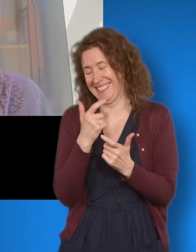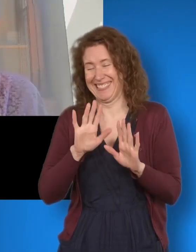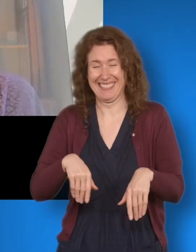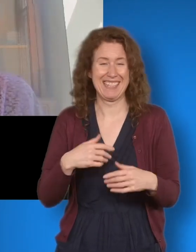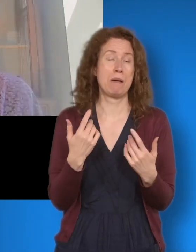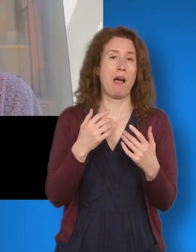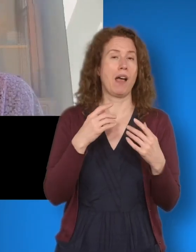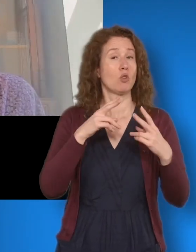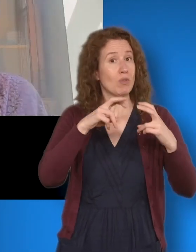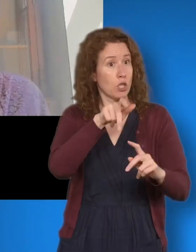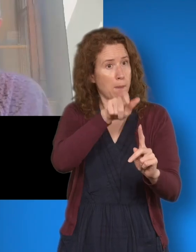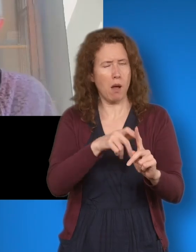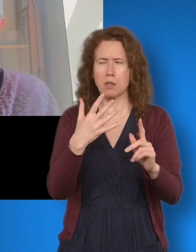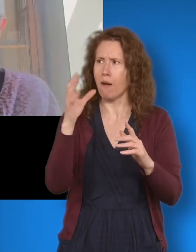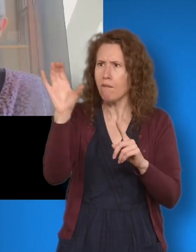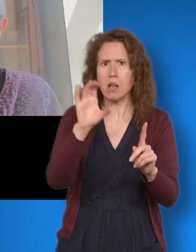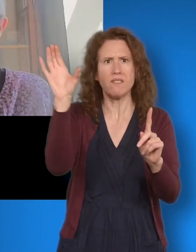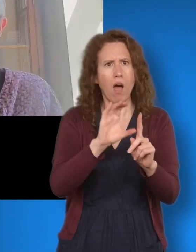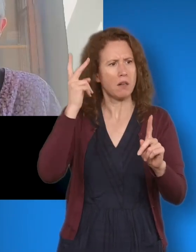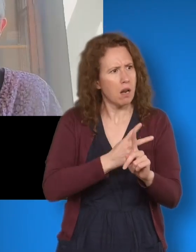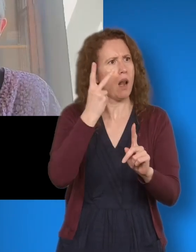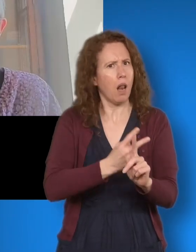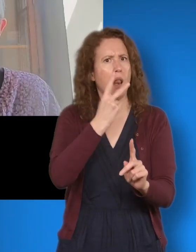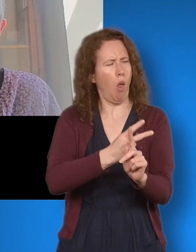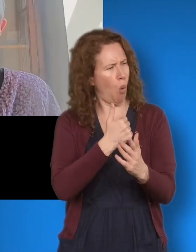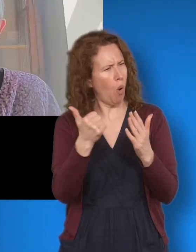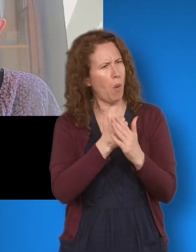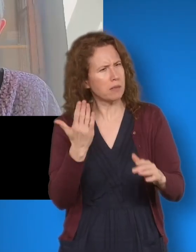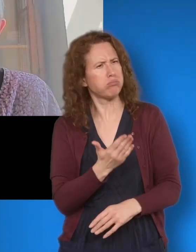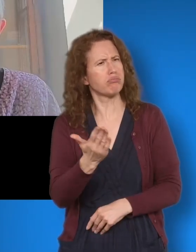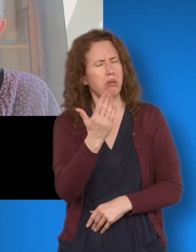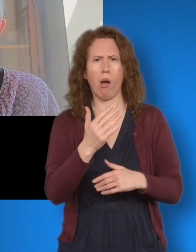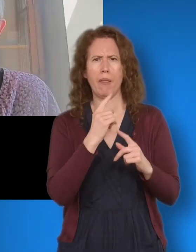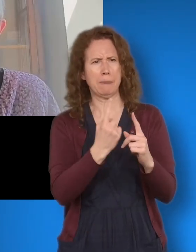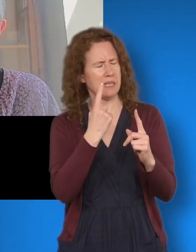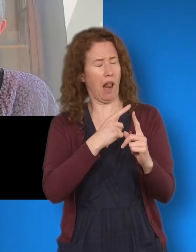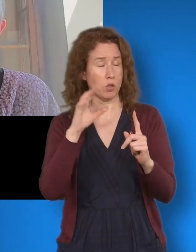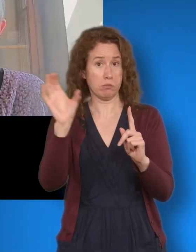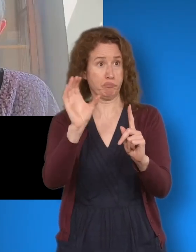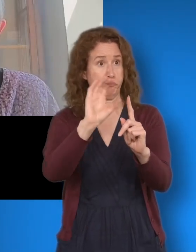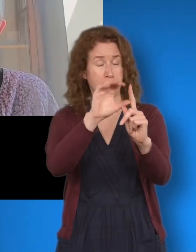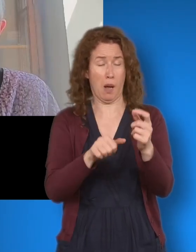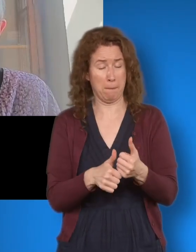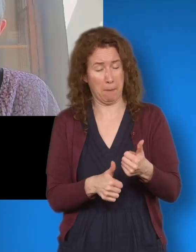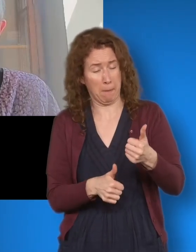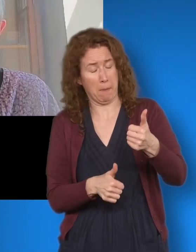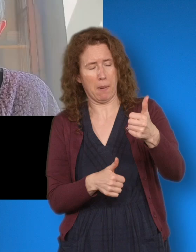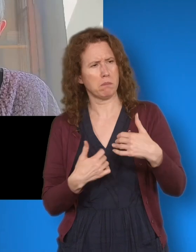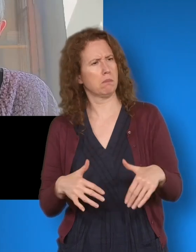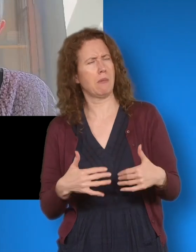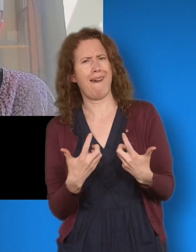So people who keep getting funding over and over again, and how being associated